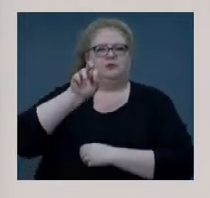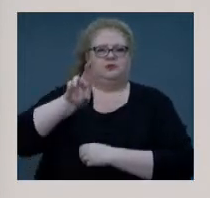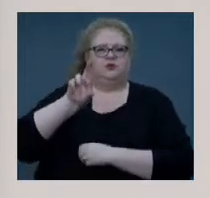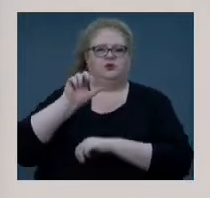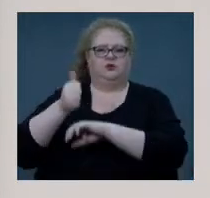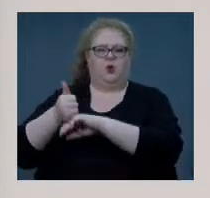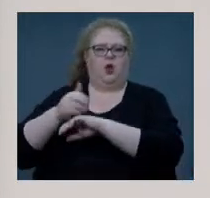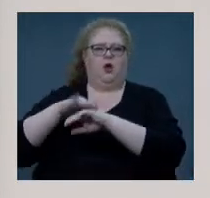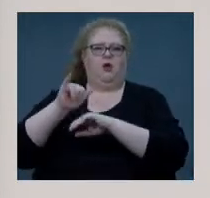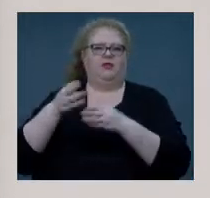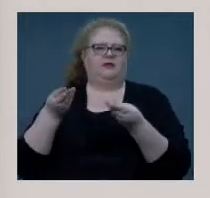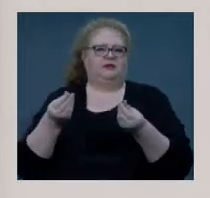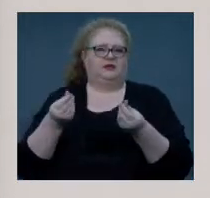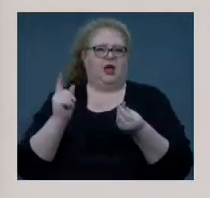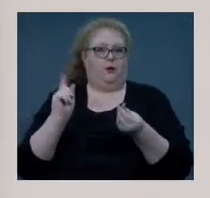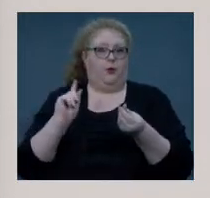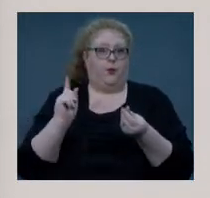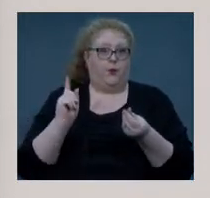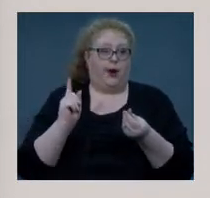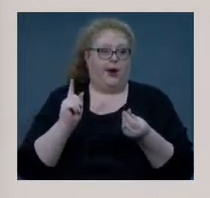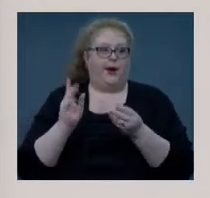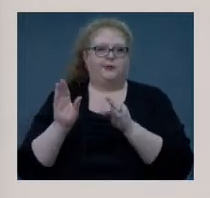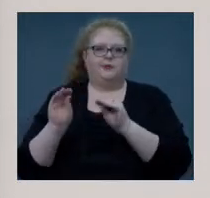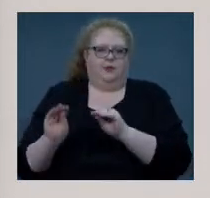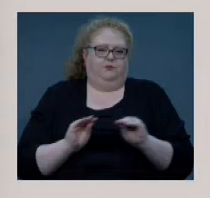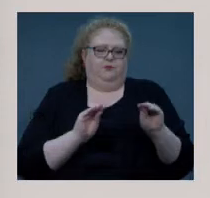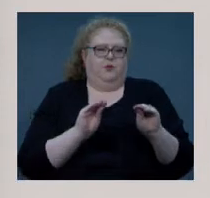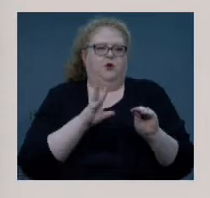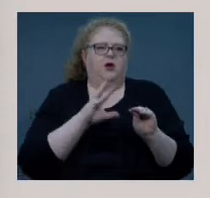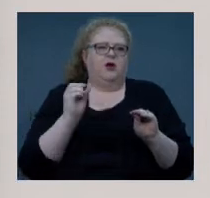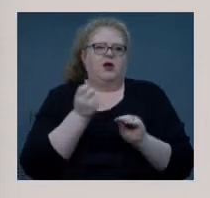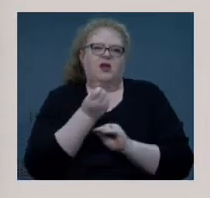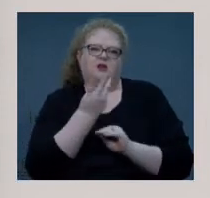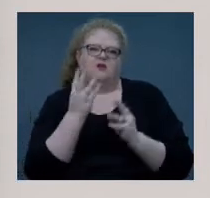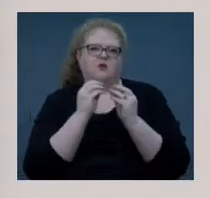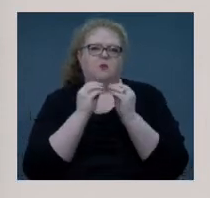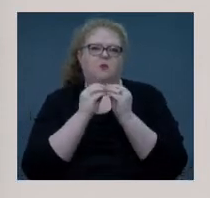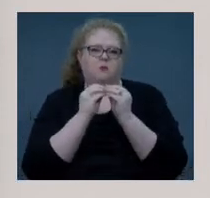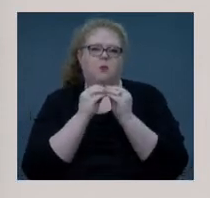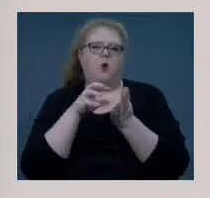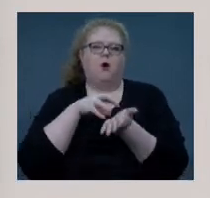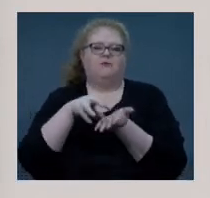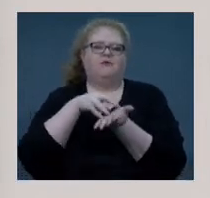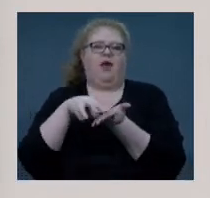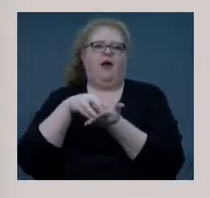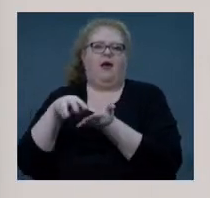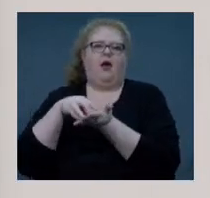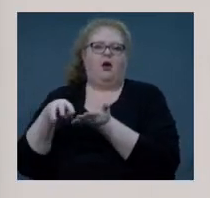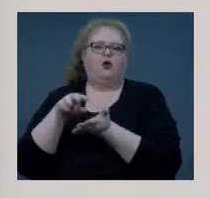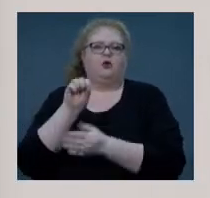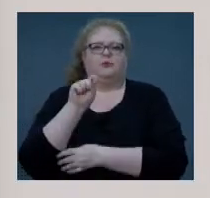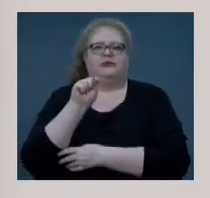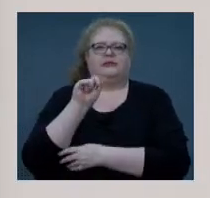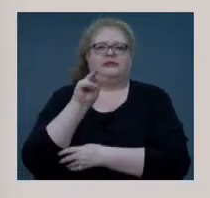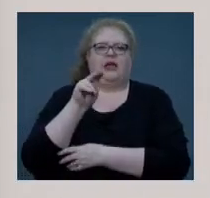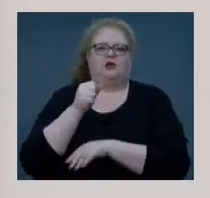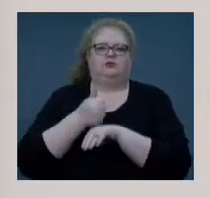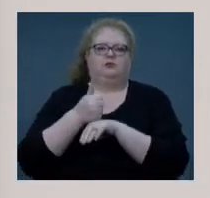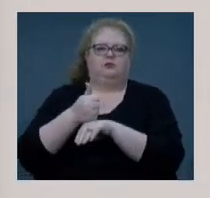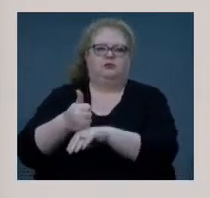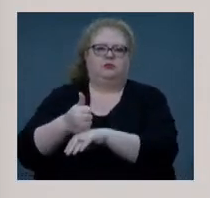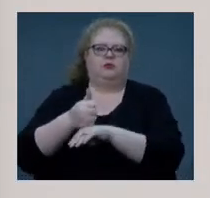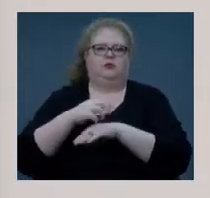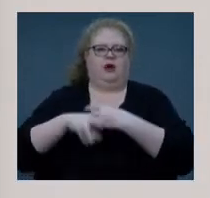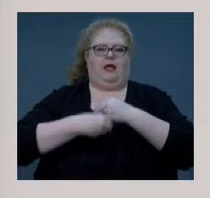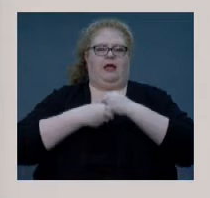site, and also a few more vacuum stations would be added